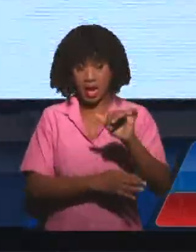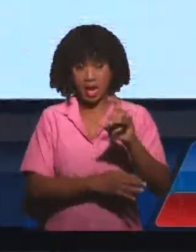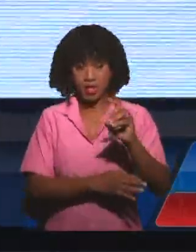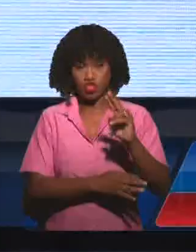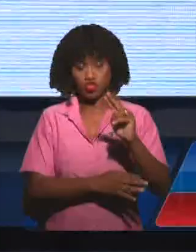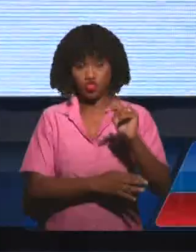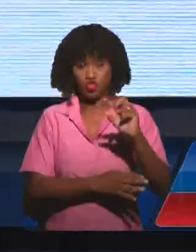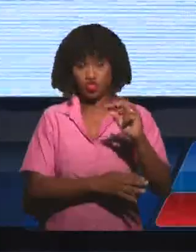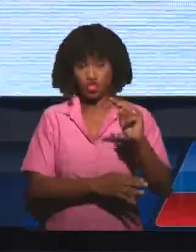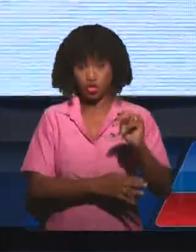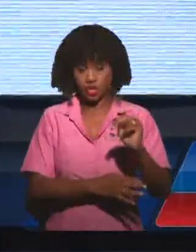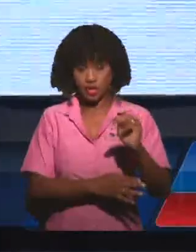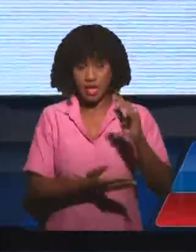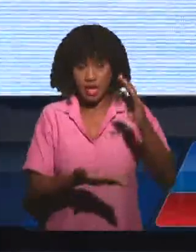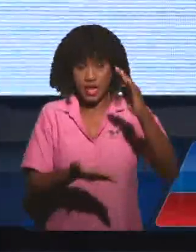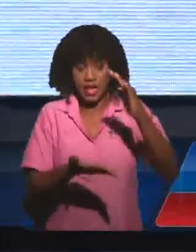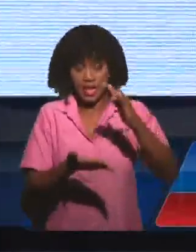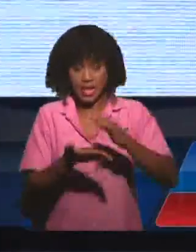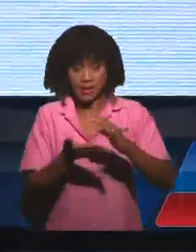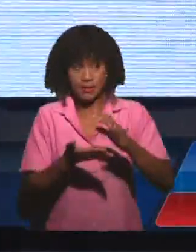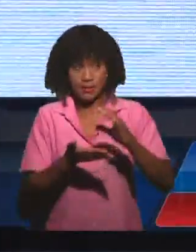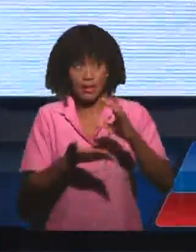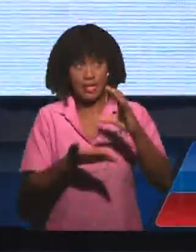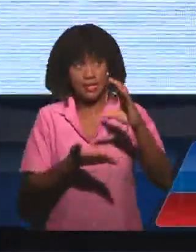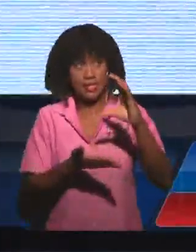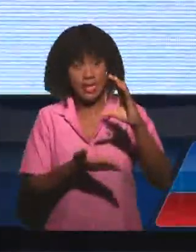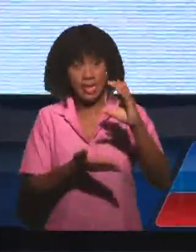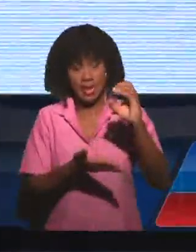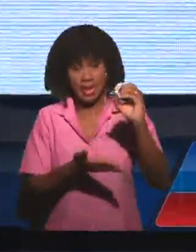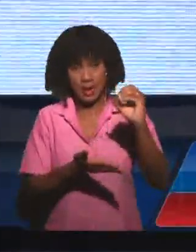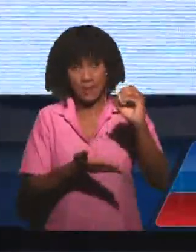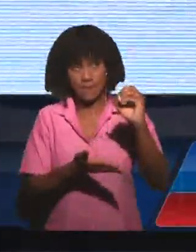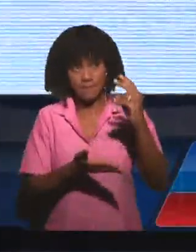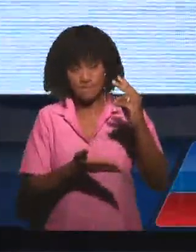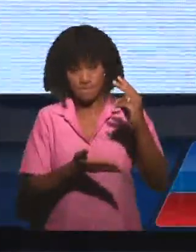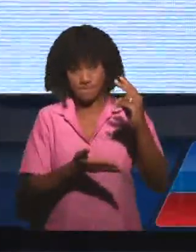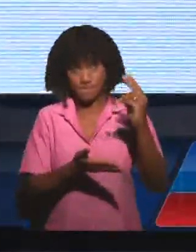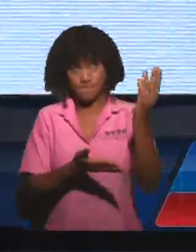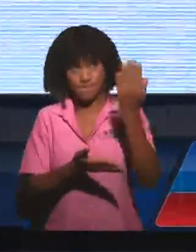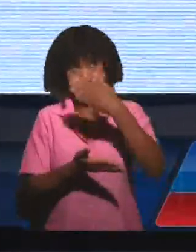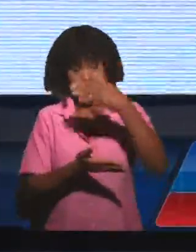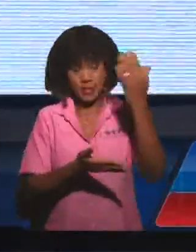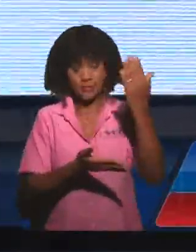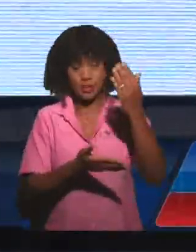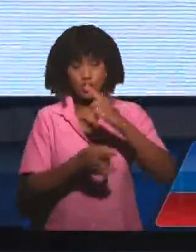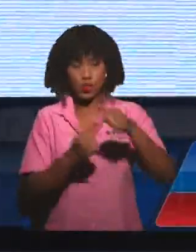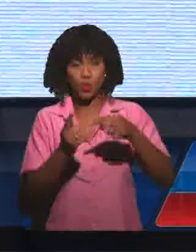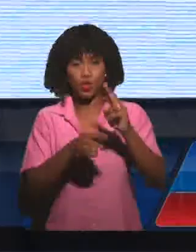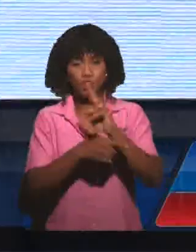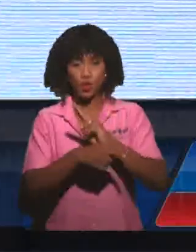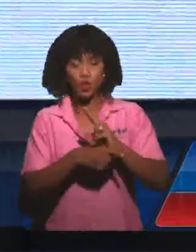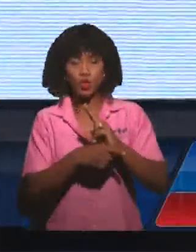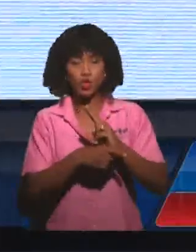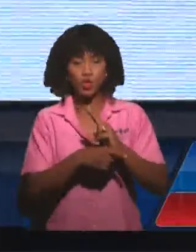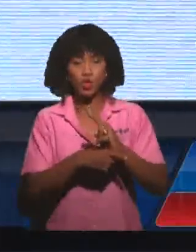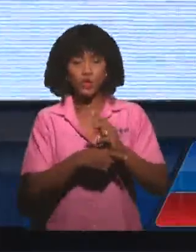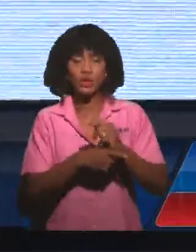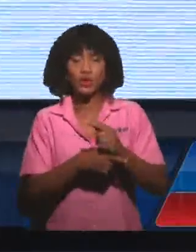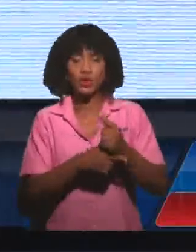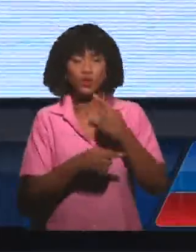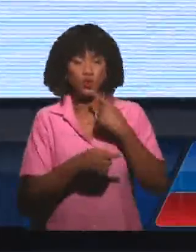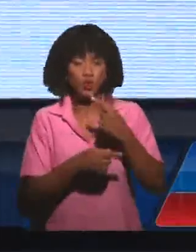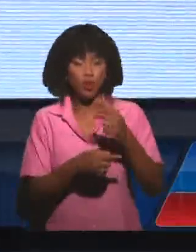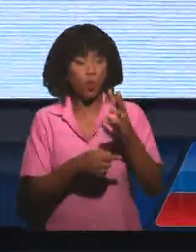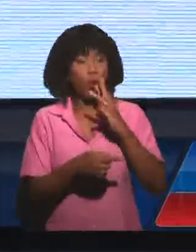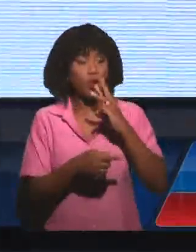carbon emission into the atmosphere, right? Because when we utilize hydrogen as a fuel source, the byproduct is